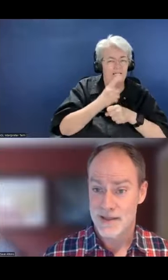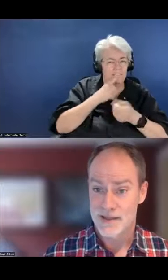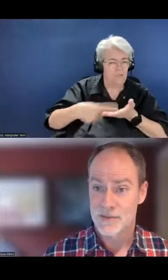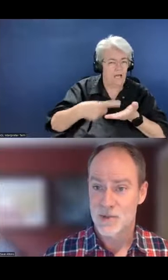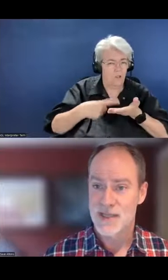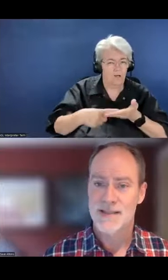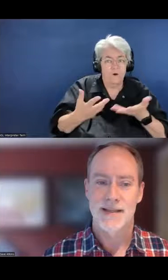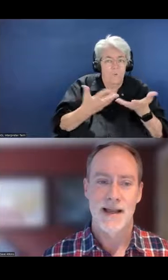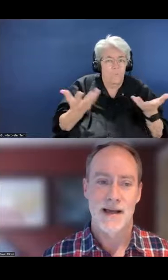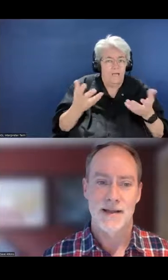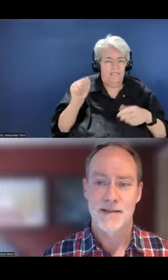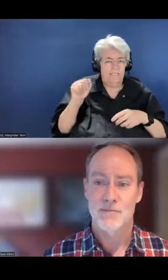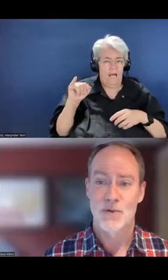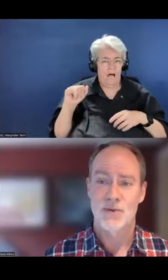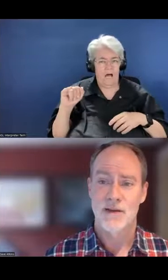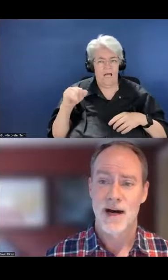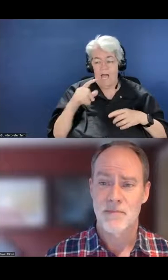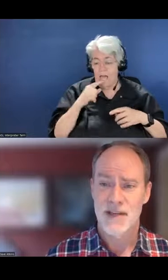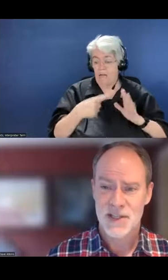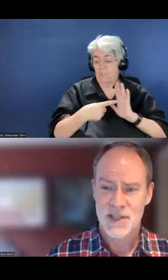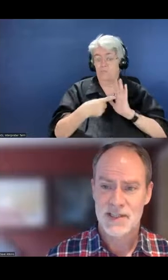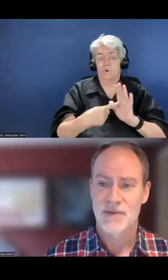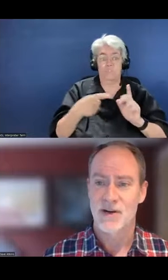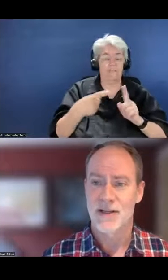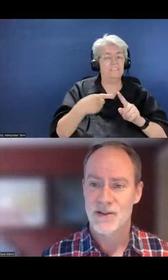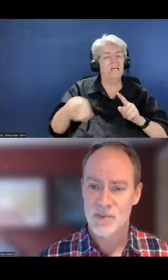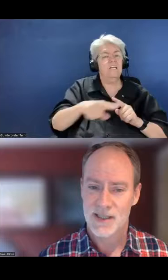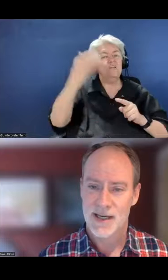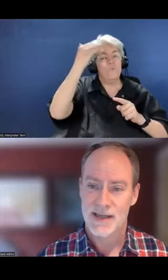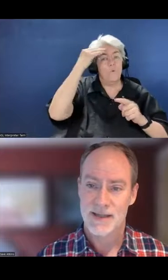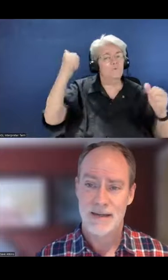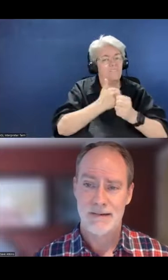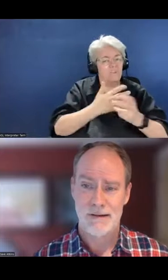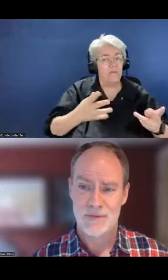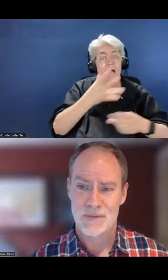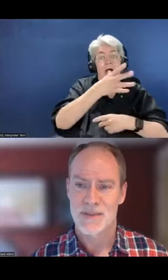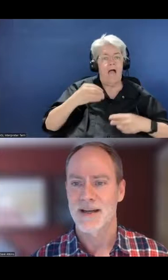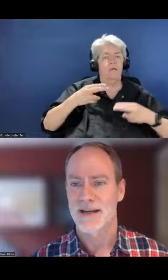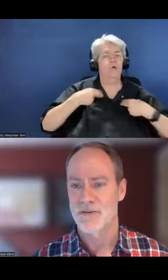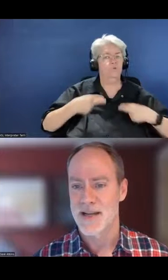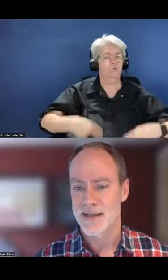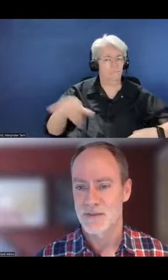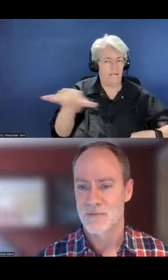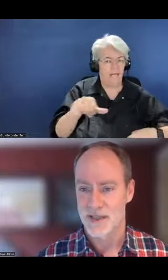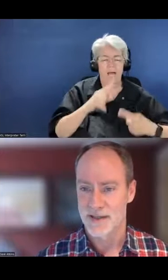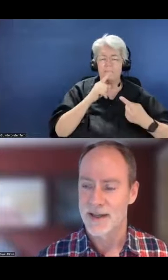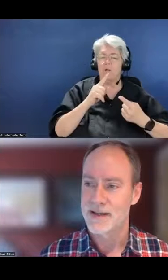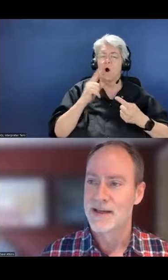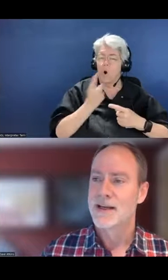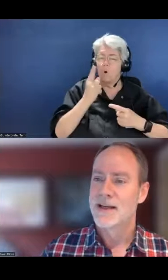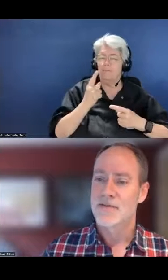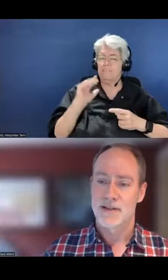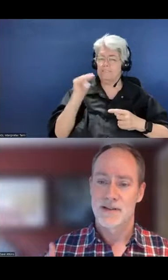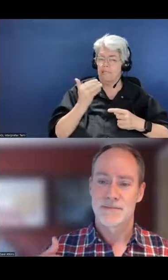AI is and presents it as both kind of omniscient, very human-like, and often with a kind of negative spin.